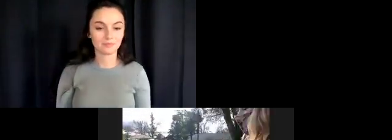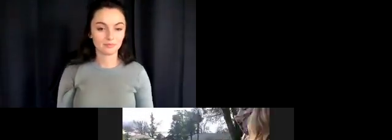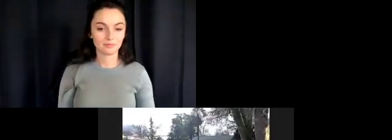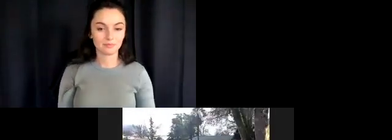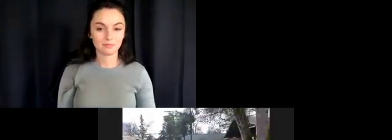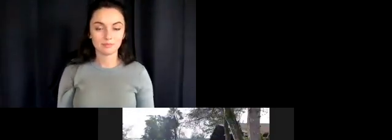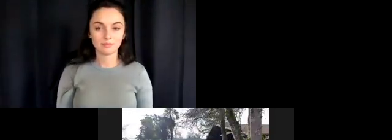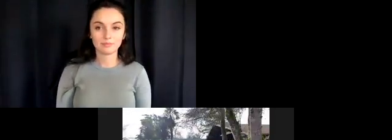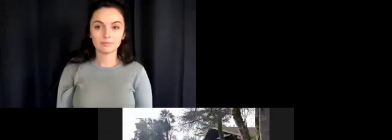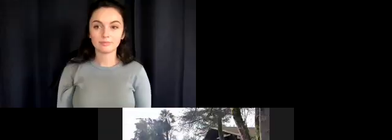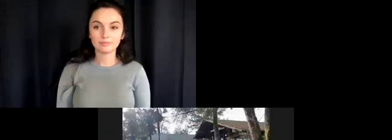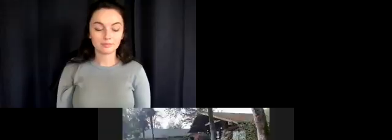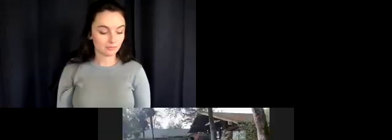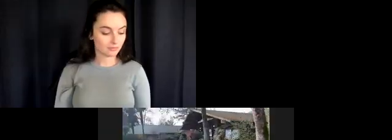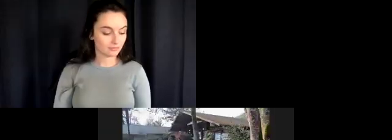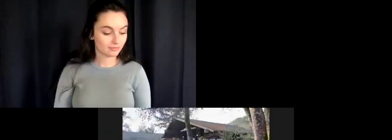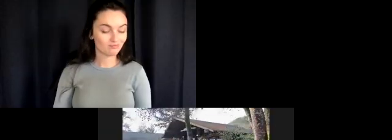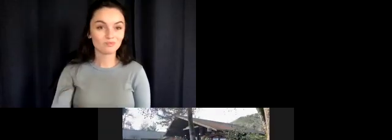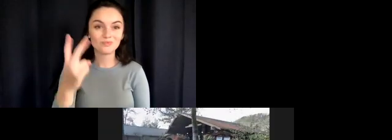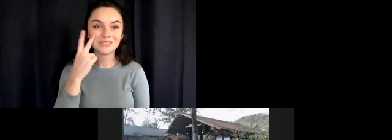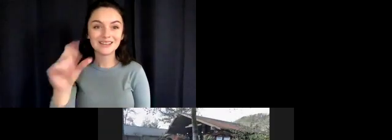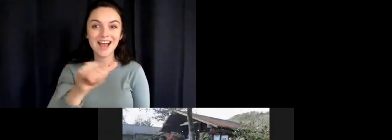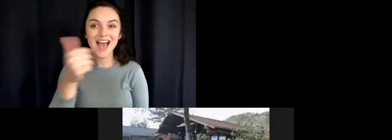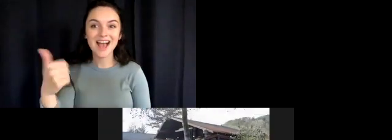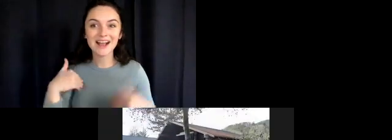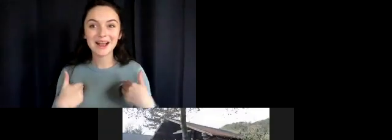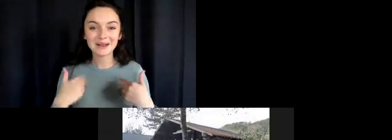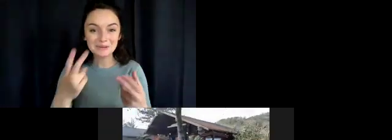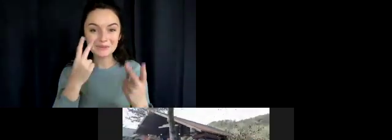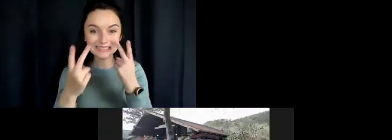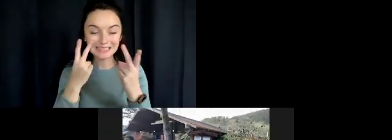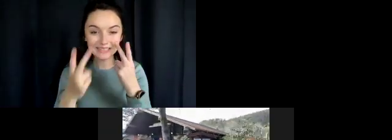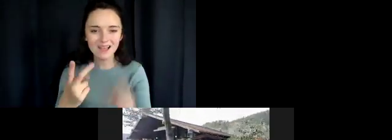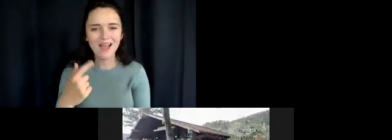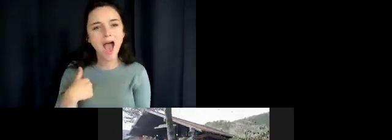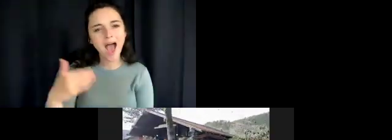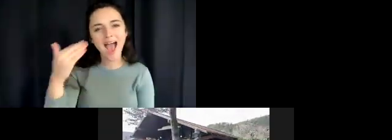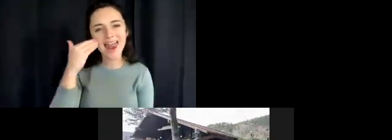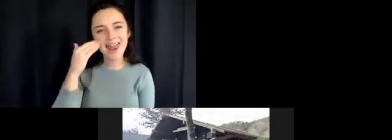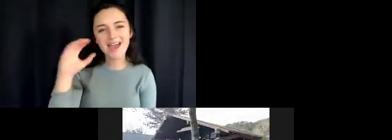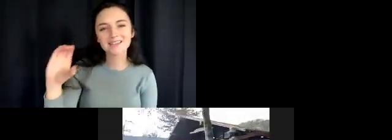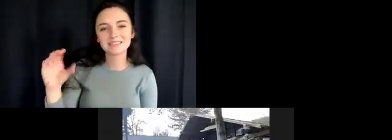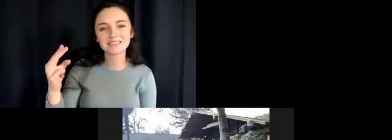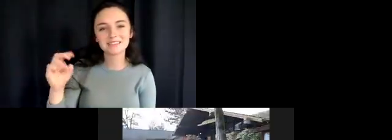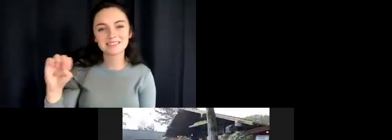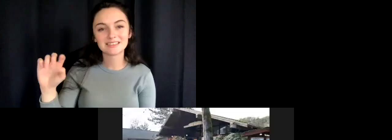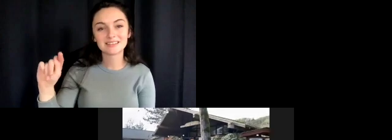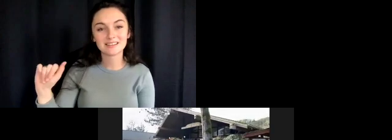and take a look at some of our other animals that you might see. So I know that cheetah was hard to see, my friends, but